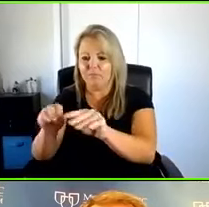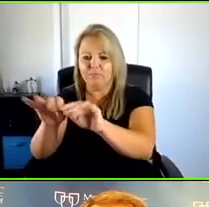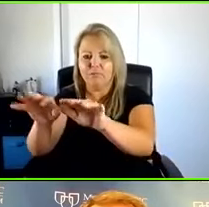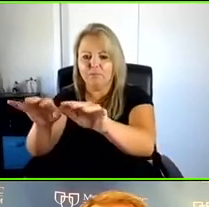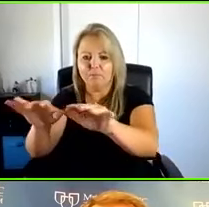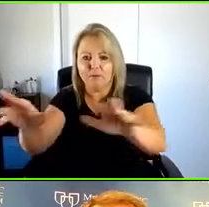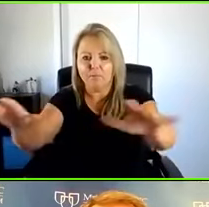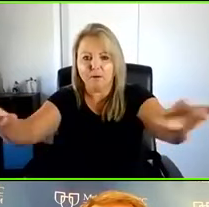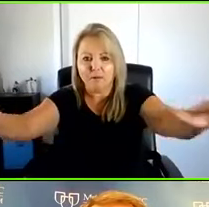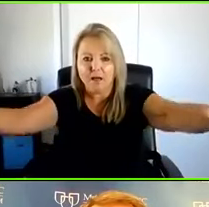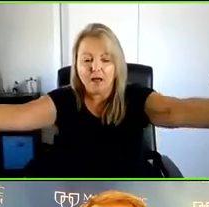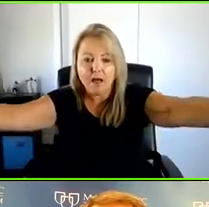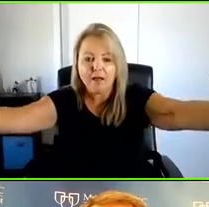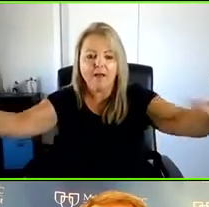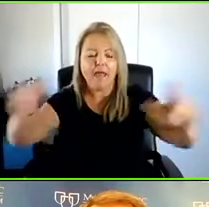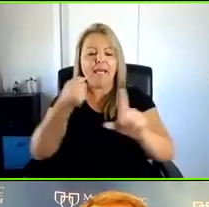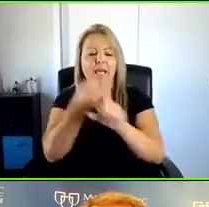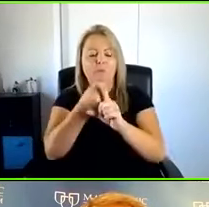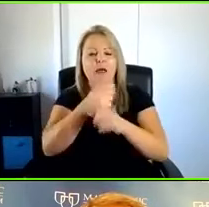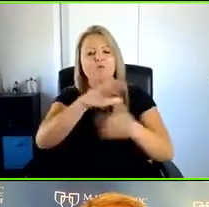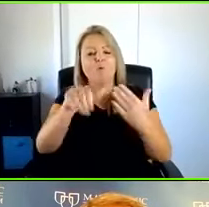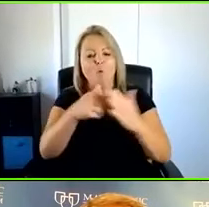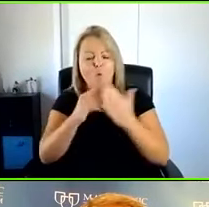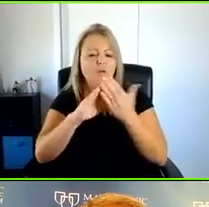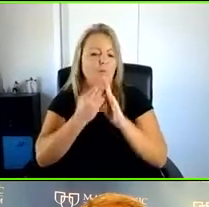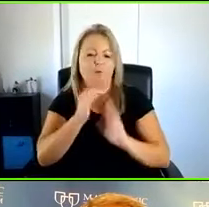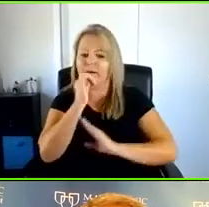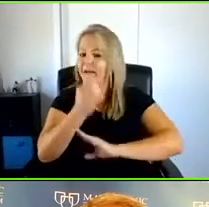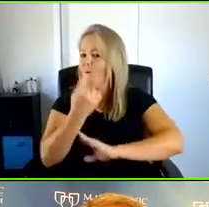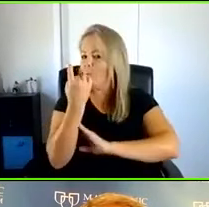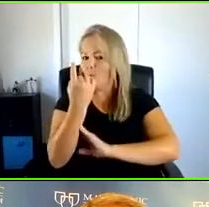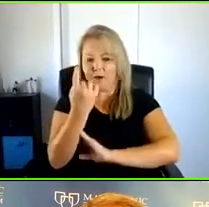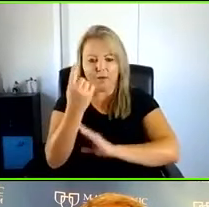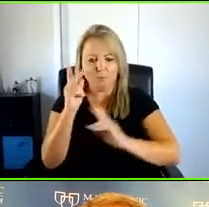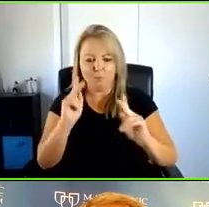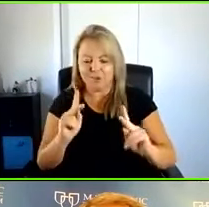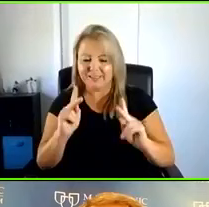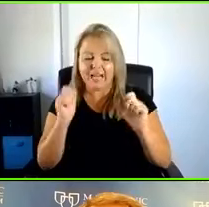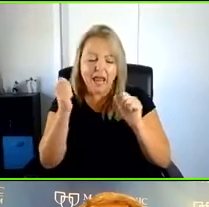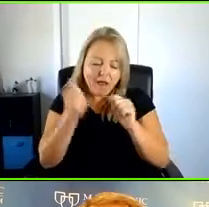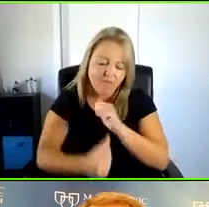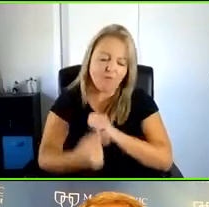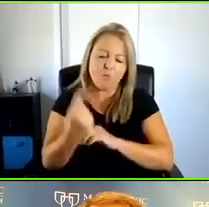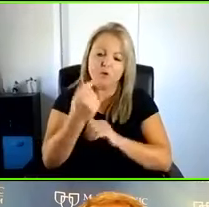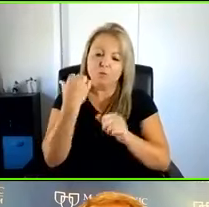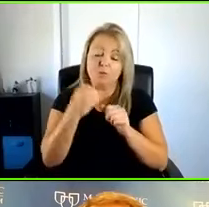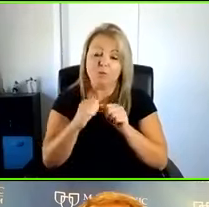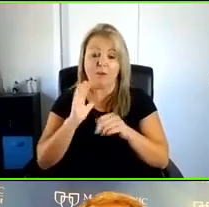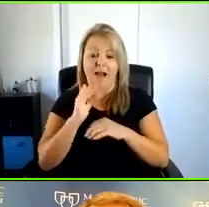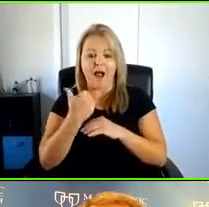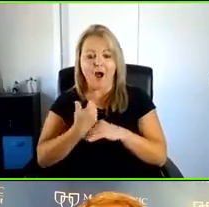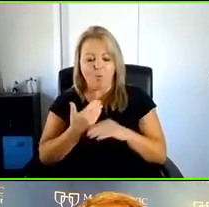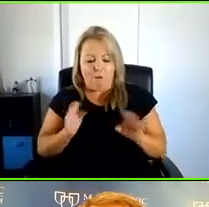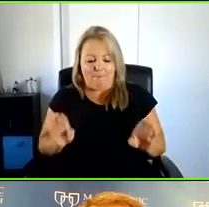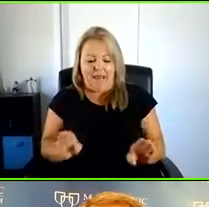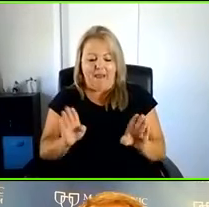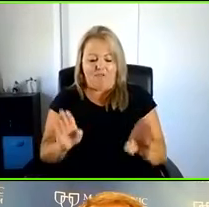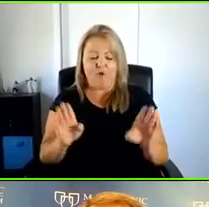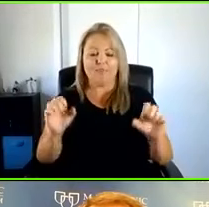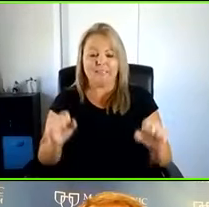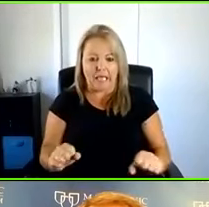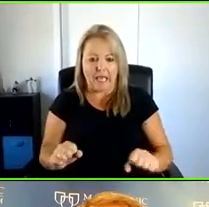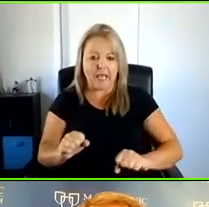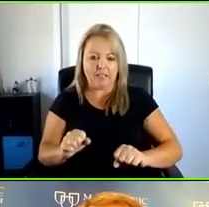whole community. And it isn't just about one person. So just remembering that our behaviors